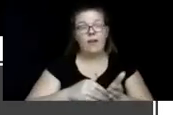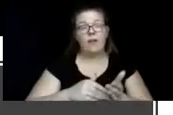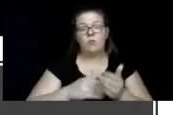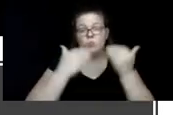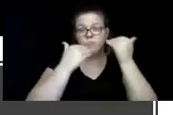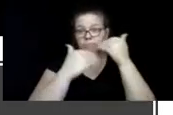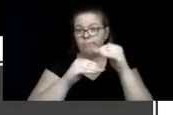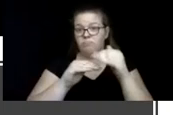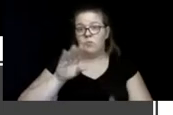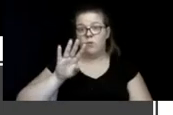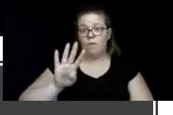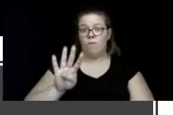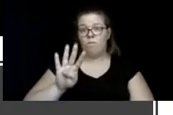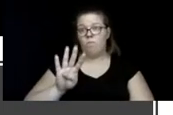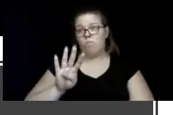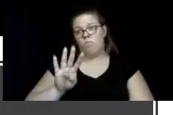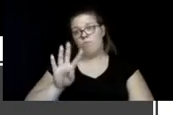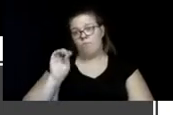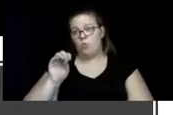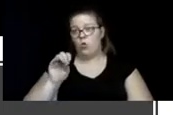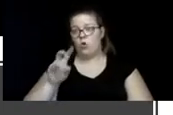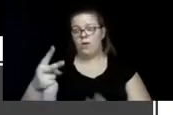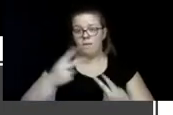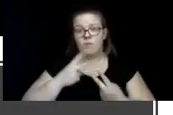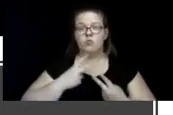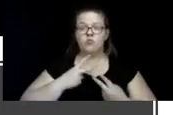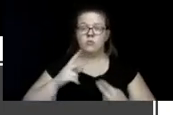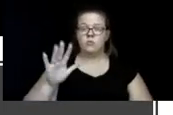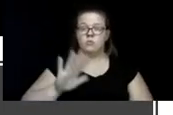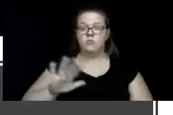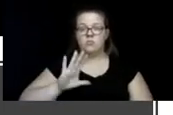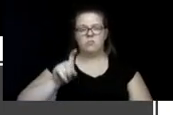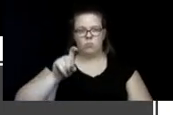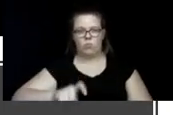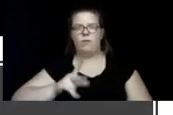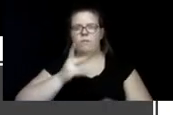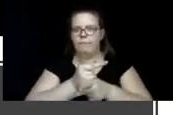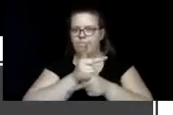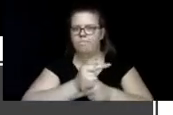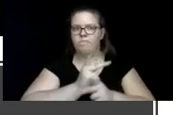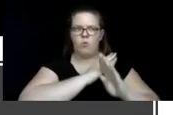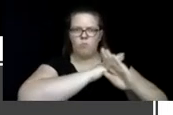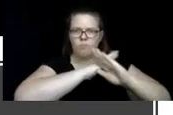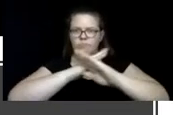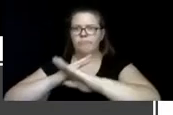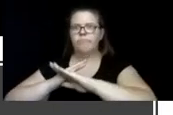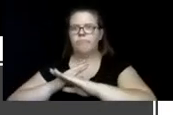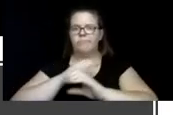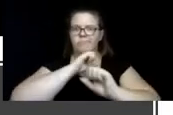40 veterans up here that we have to take care of. We have to protect everyone on the floor.